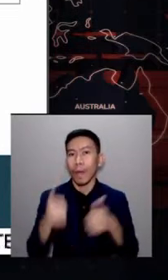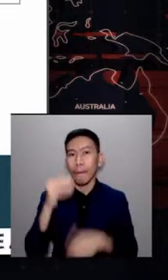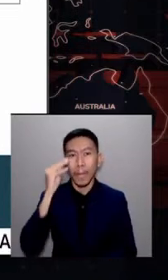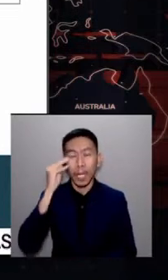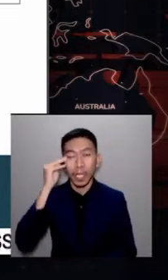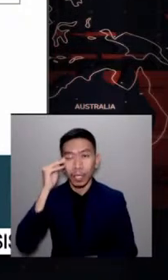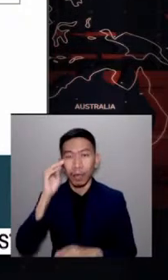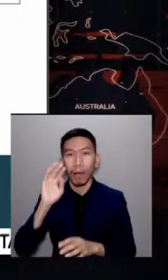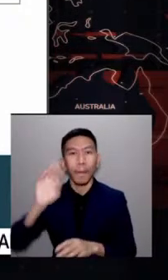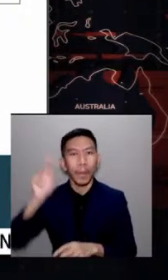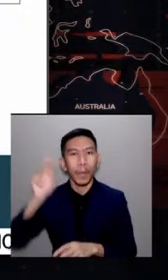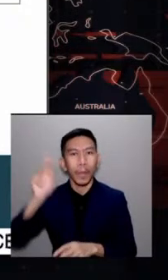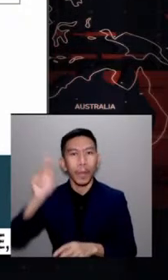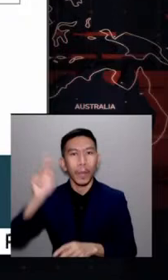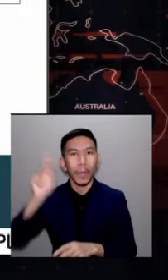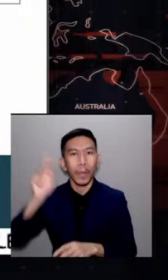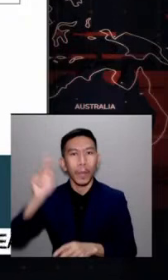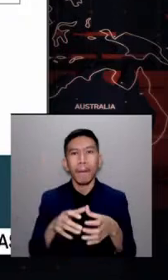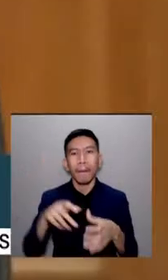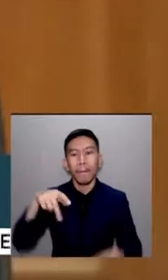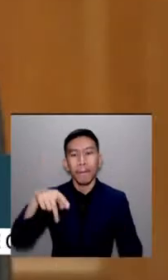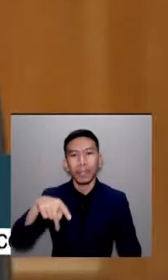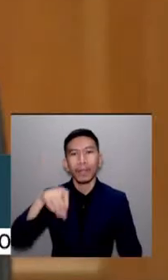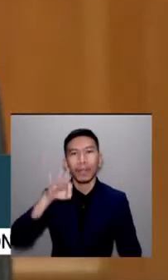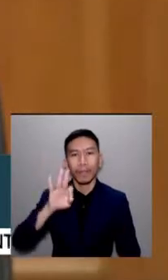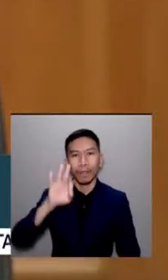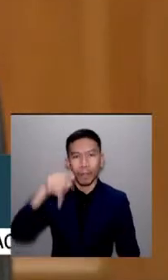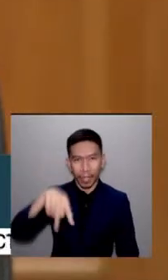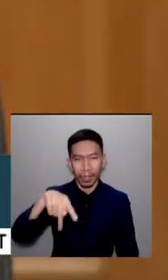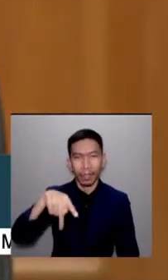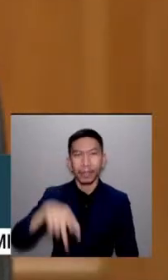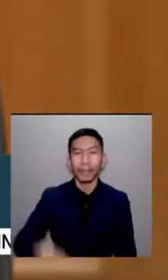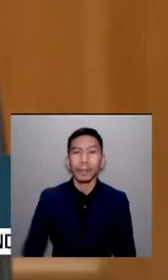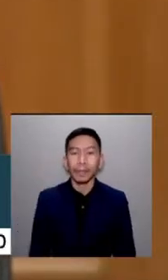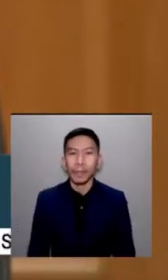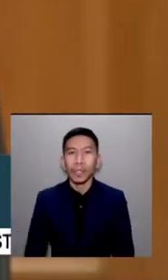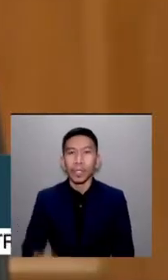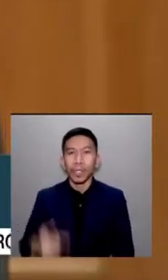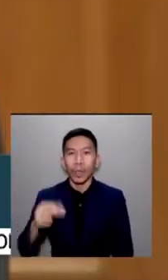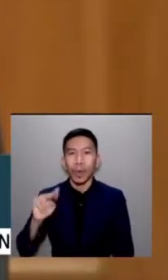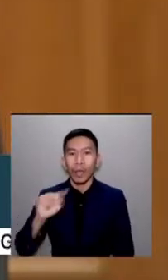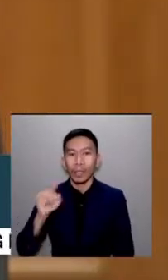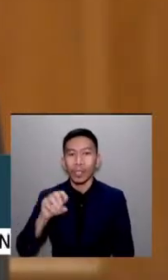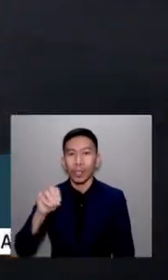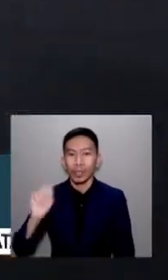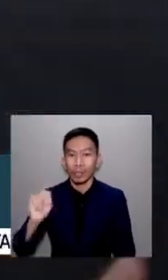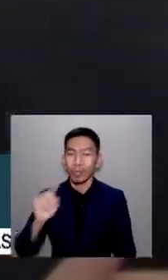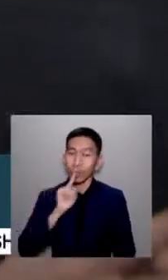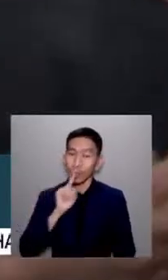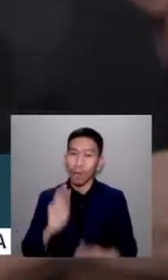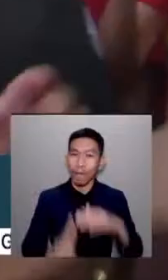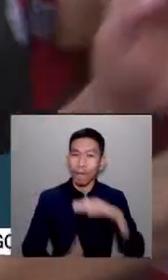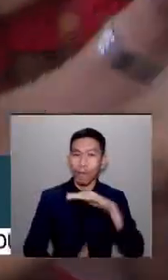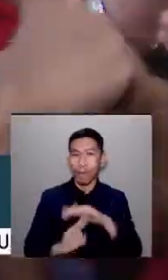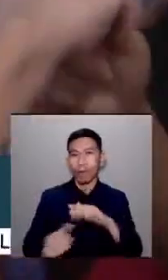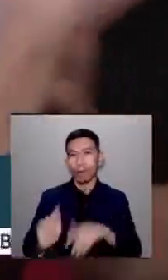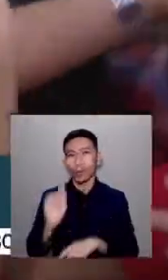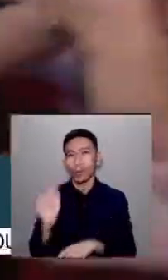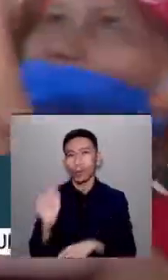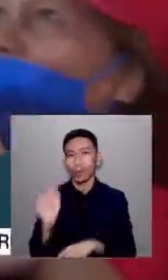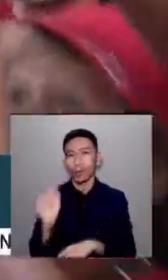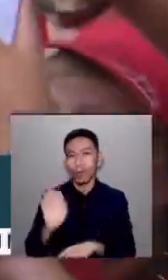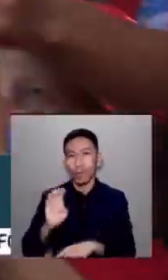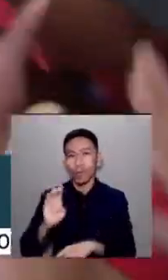party, Partido Federal ng Pilipinas. Guanzon, who retires on Wednesday, February 2, believes Marcos has